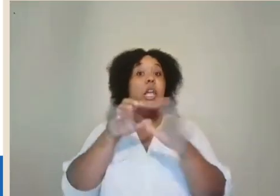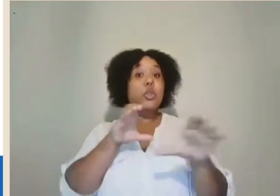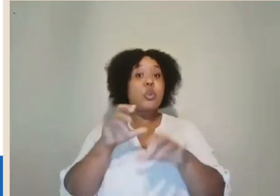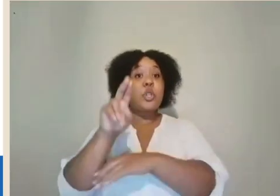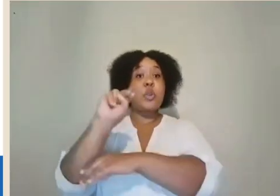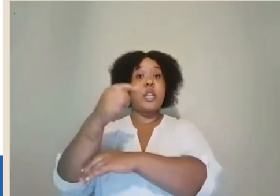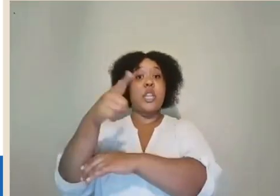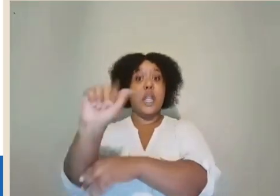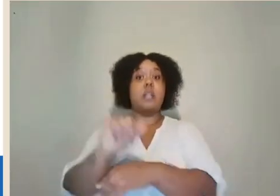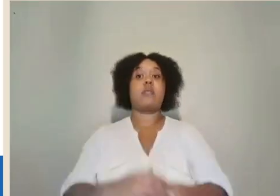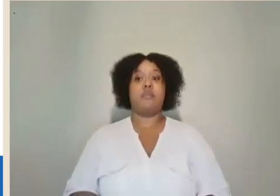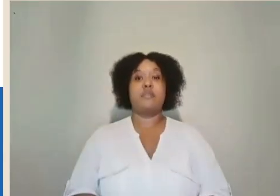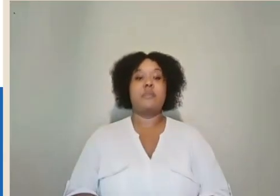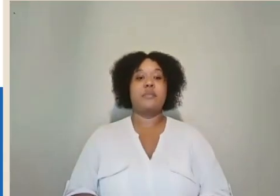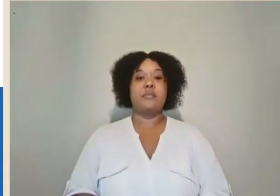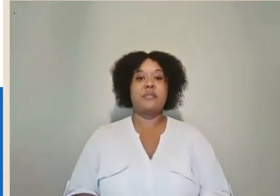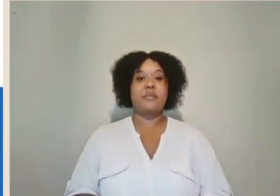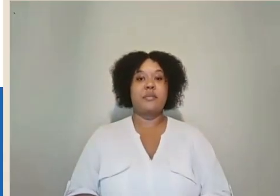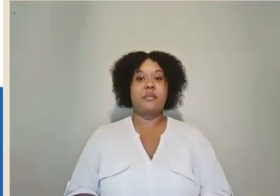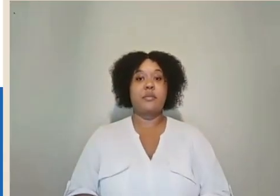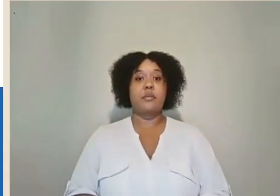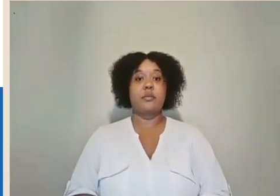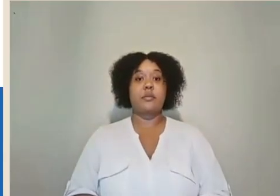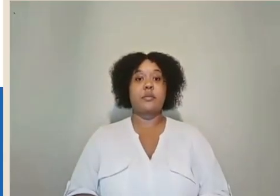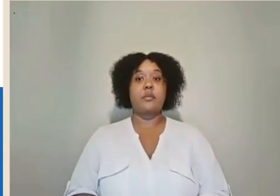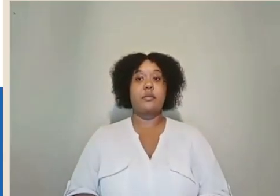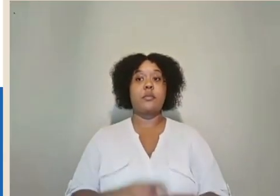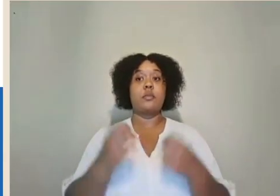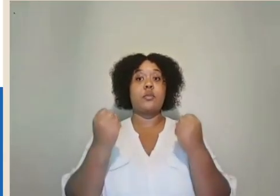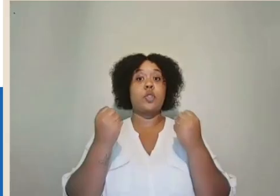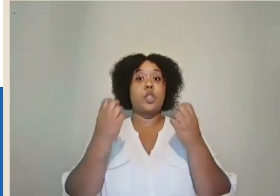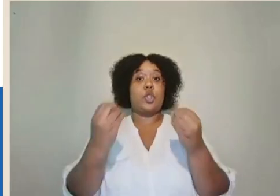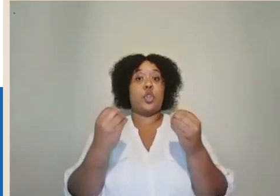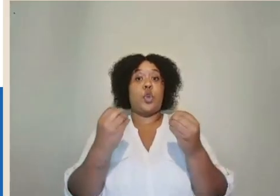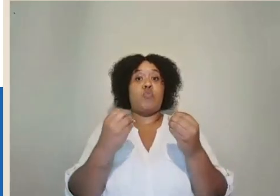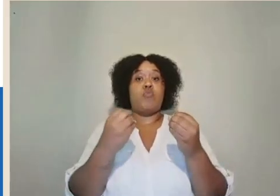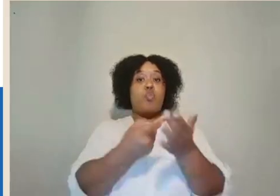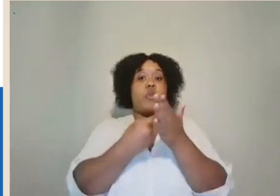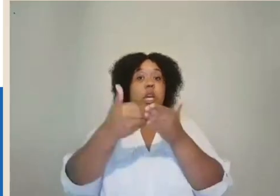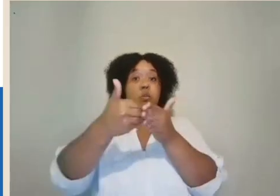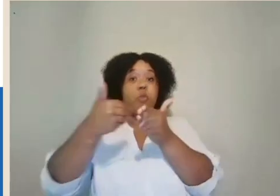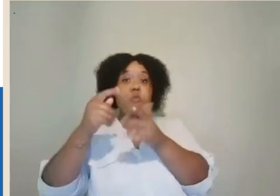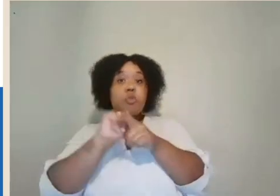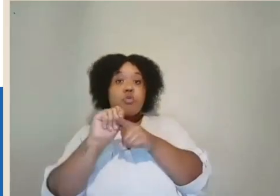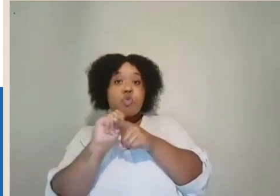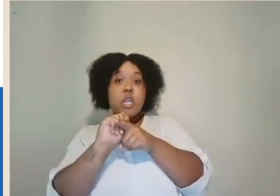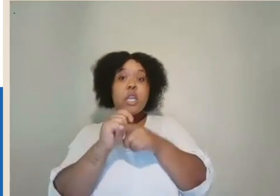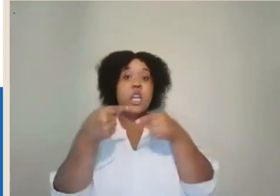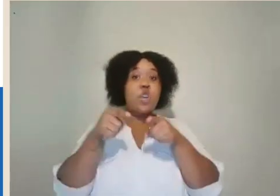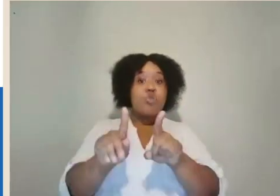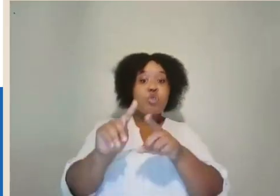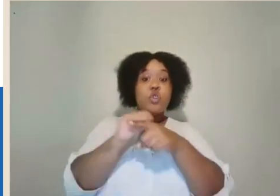Language Access. Okay, so we have discussed before training what we would do. We discussed during training